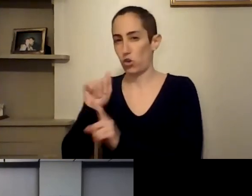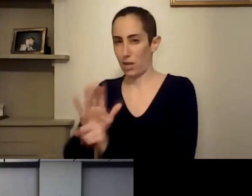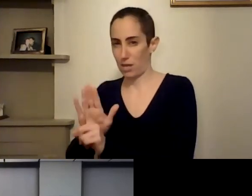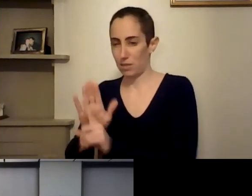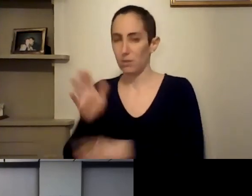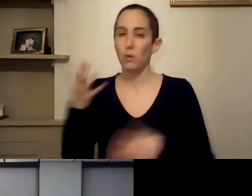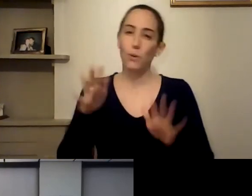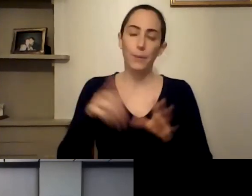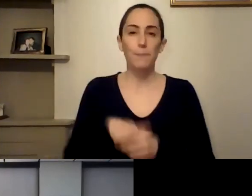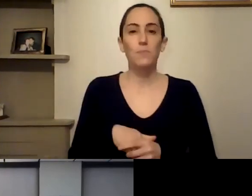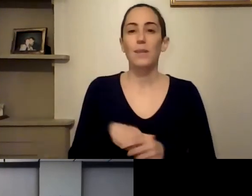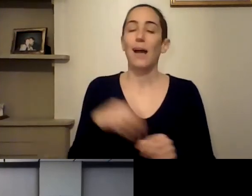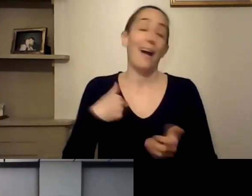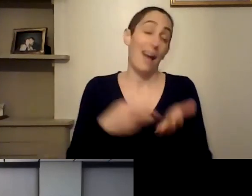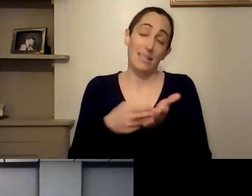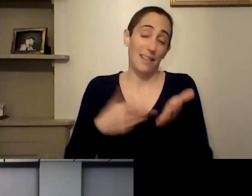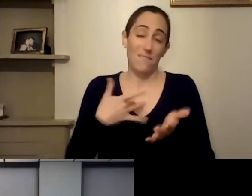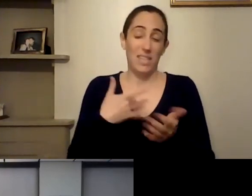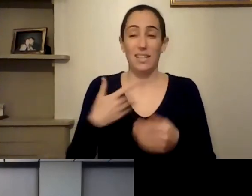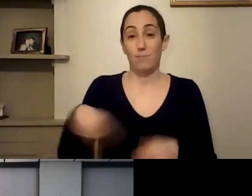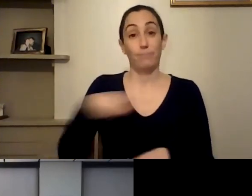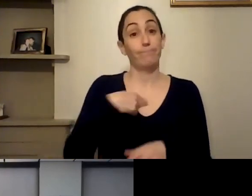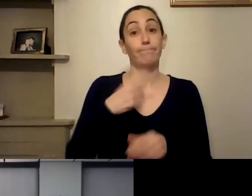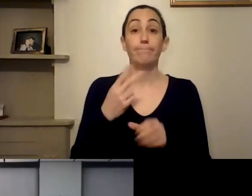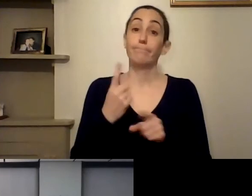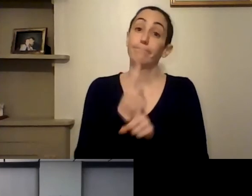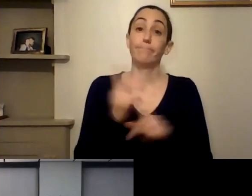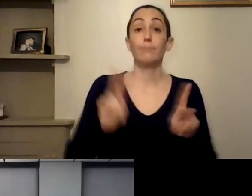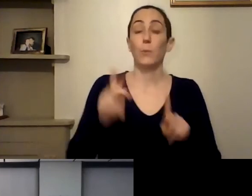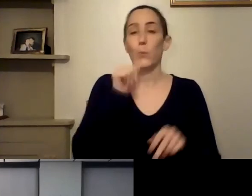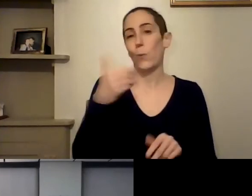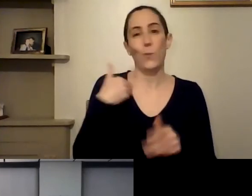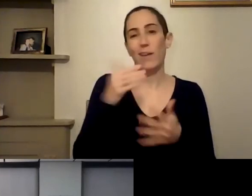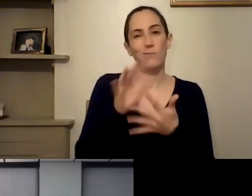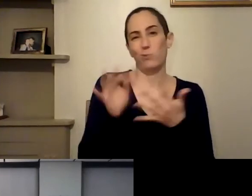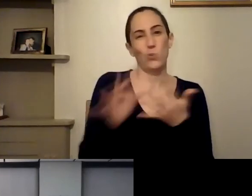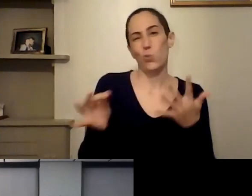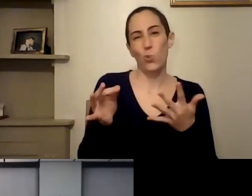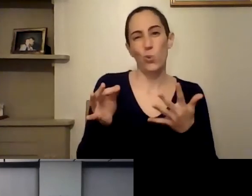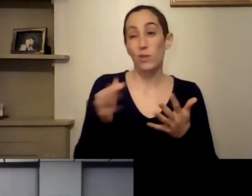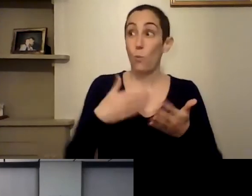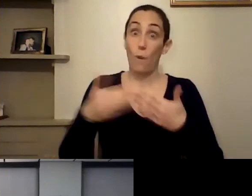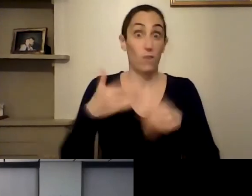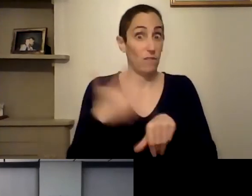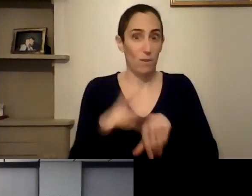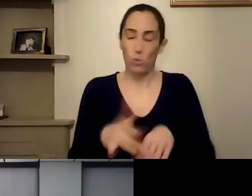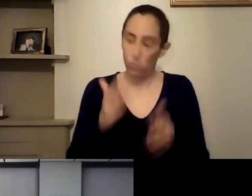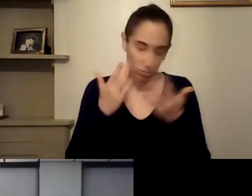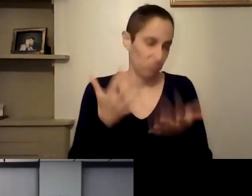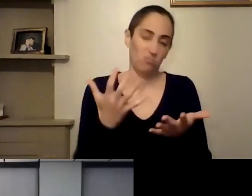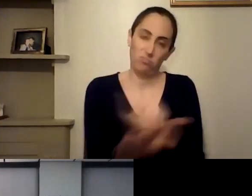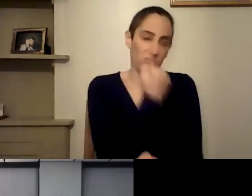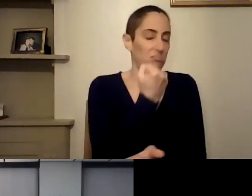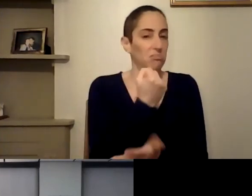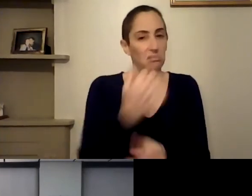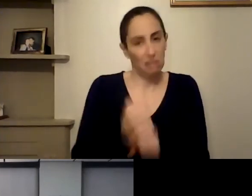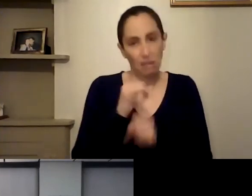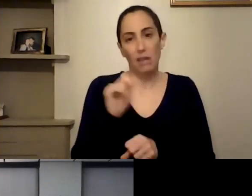of choice. I think whatever's available, I would strongly encourage people to go and get that vaccine.